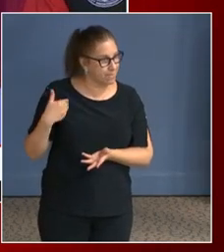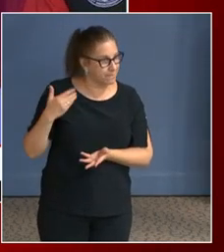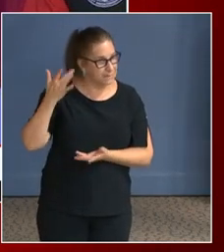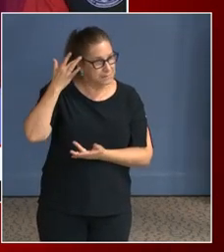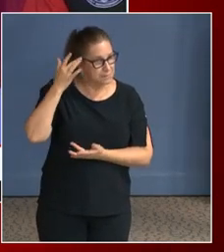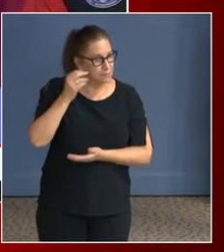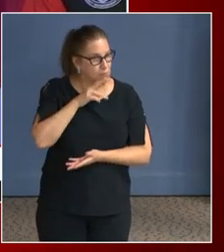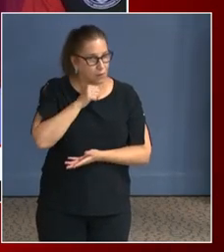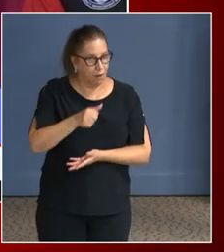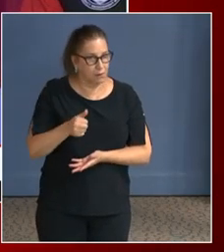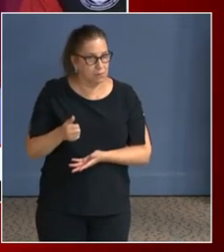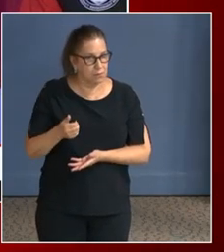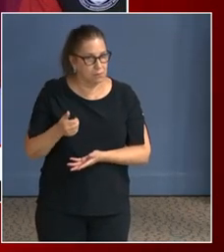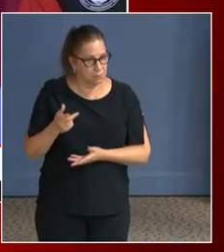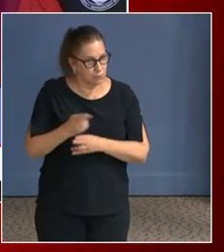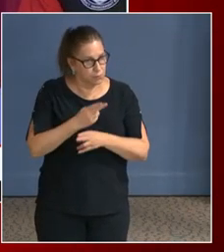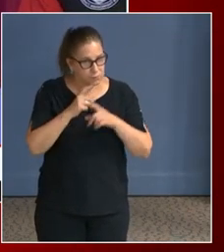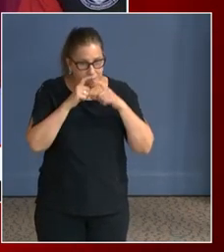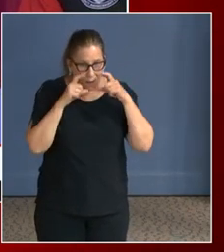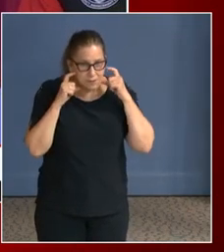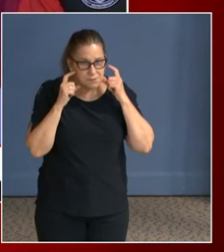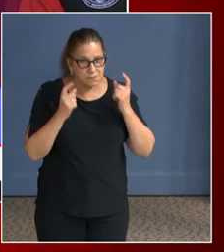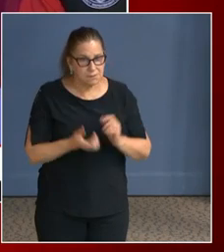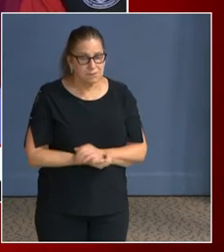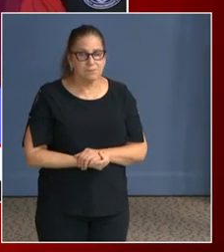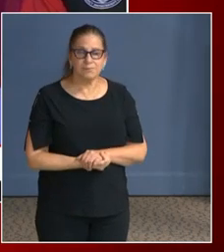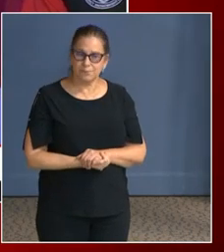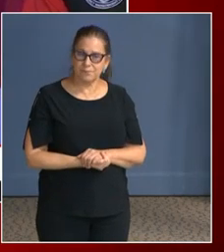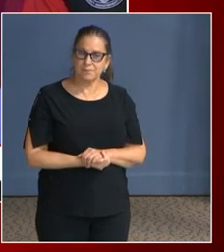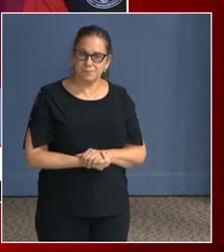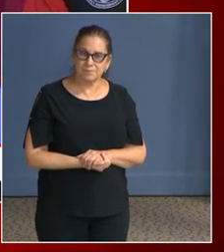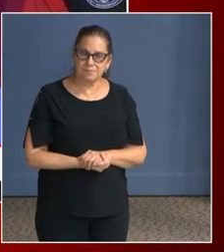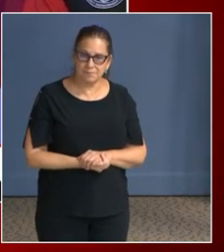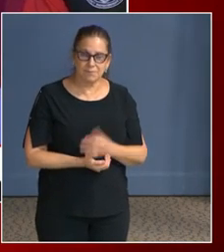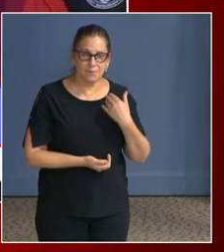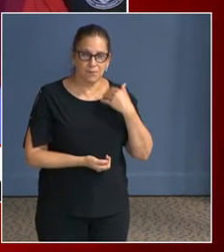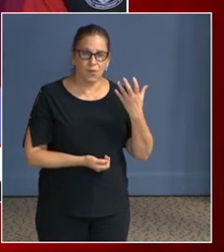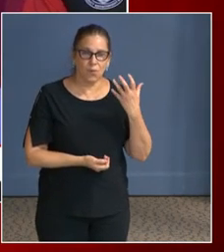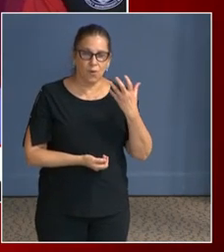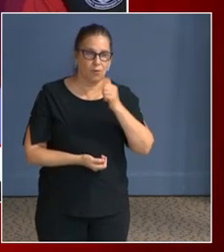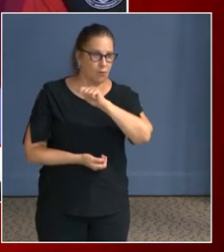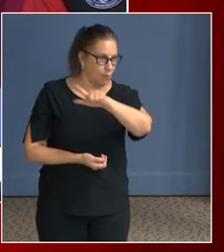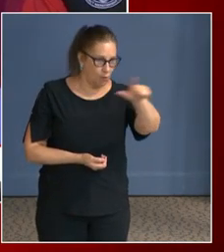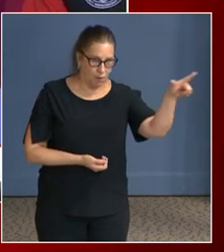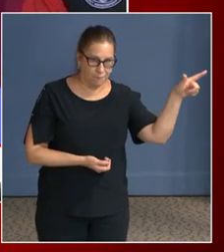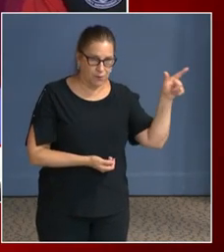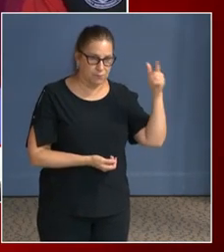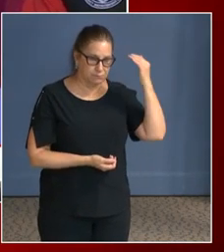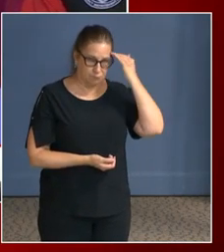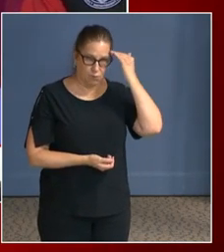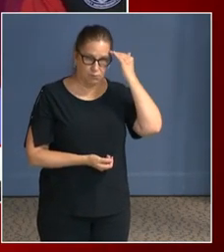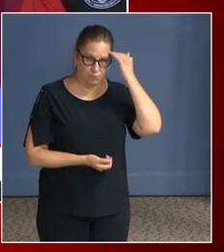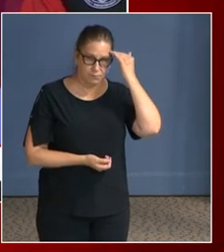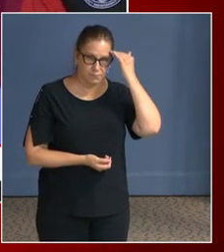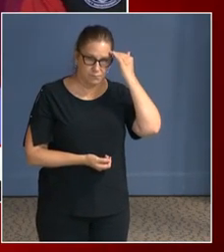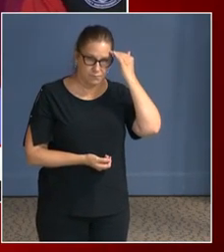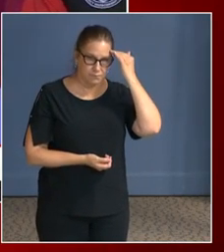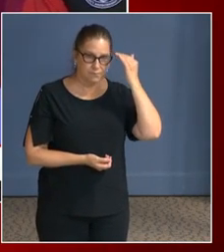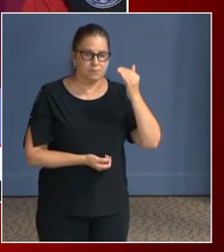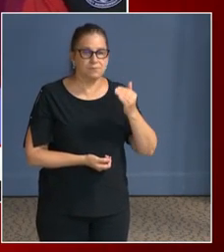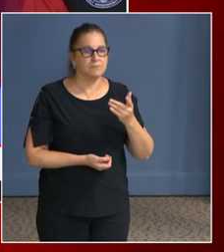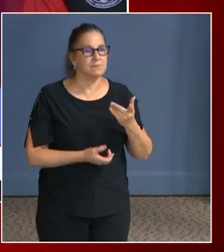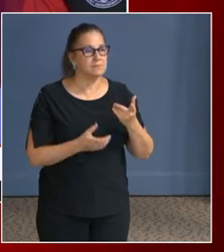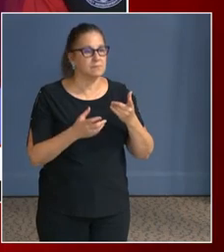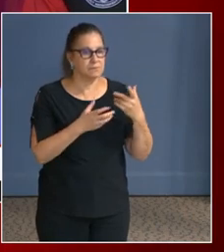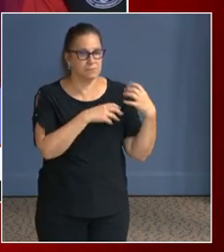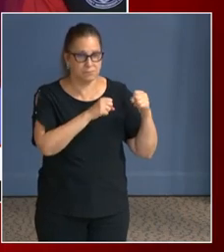wearing masks? So I want, just like I want everybody to think about those things if they go to a family cookout,